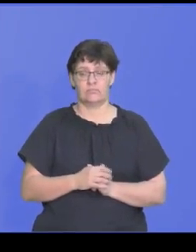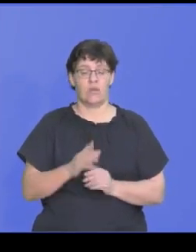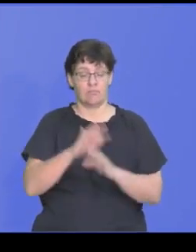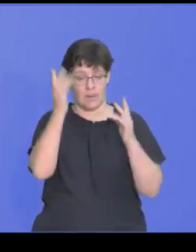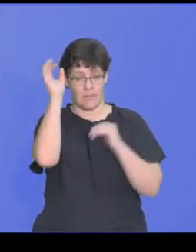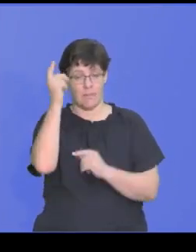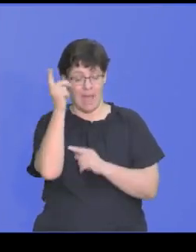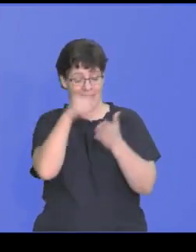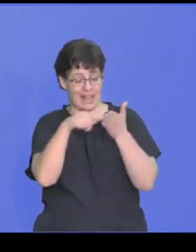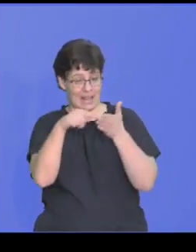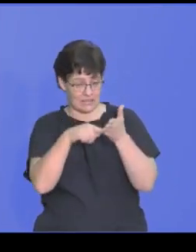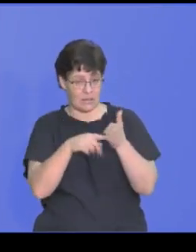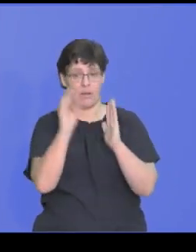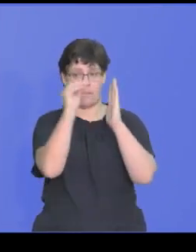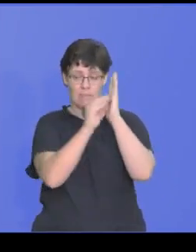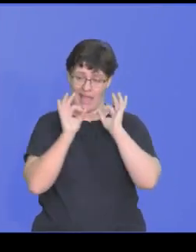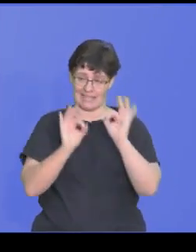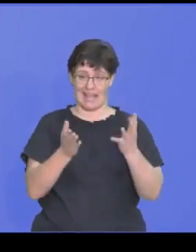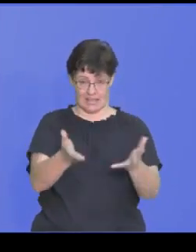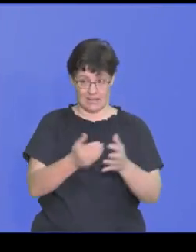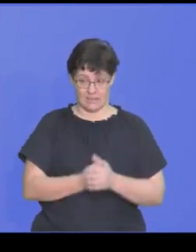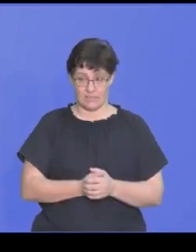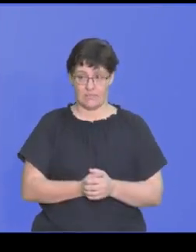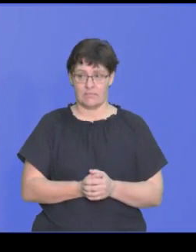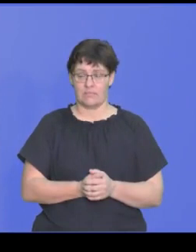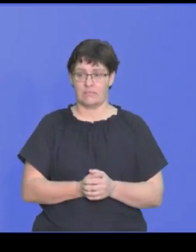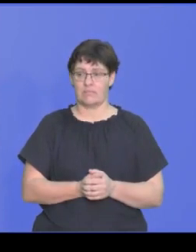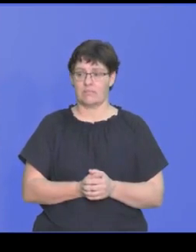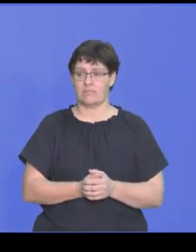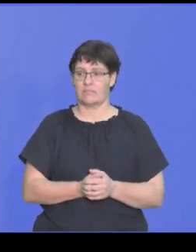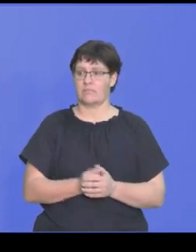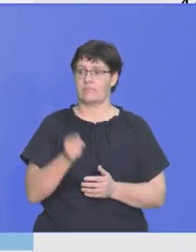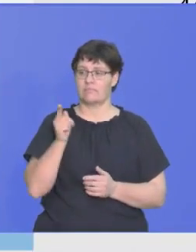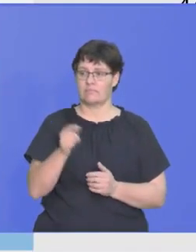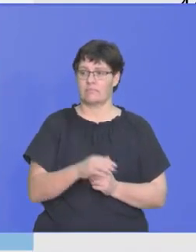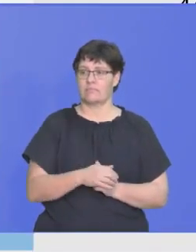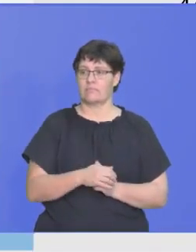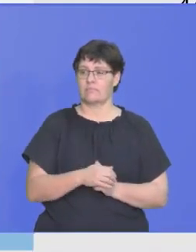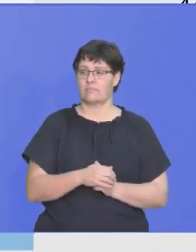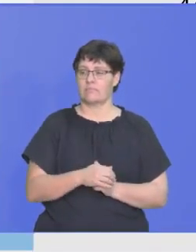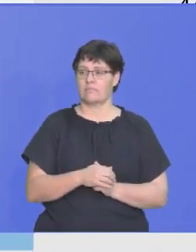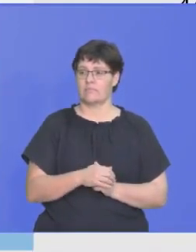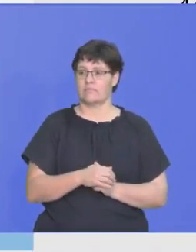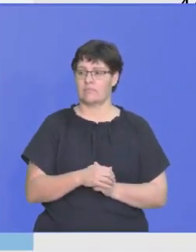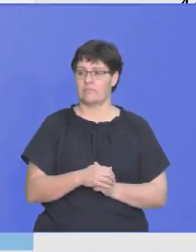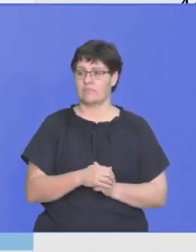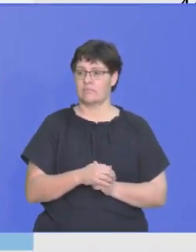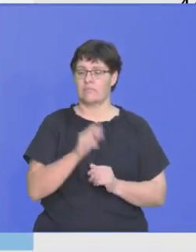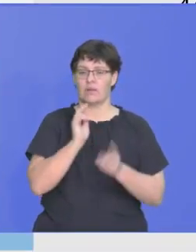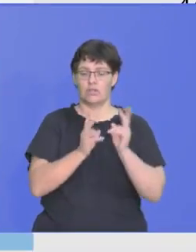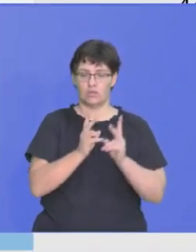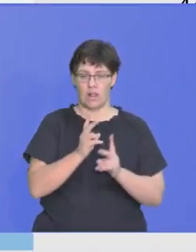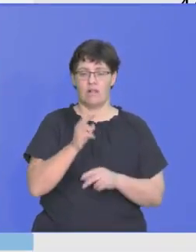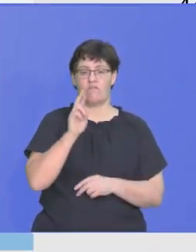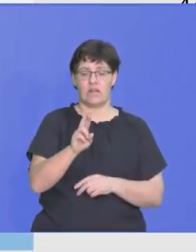So on my calculator, I'm going to type that in exactly. Get my calculator out. Let's clear the calculator. I've